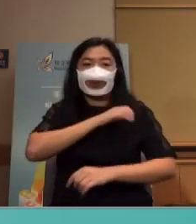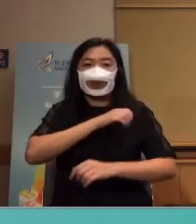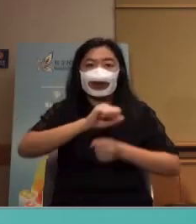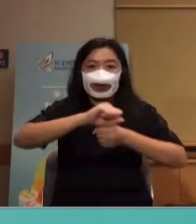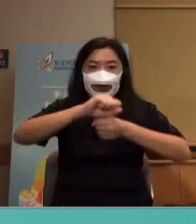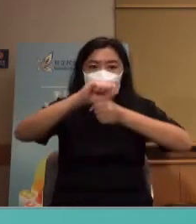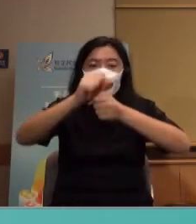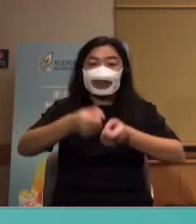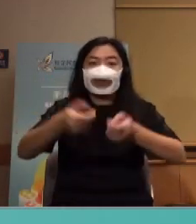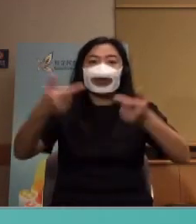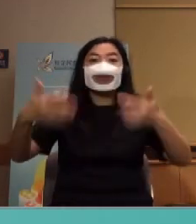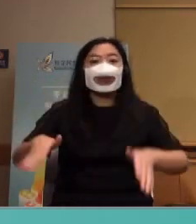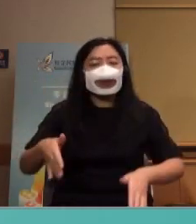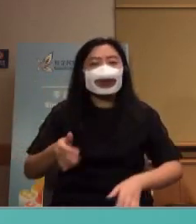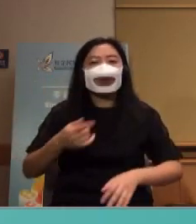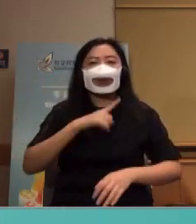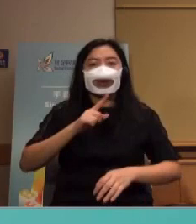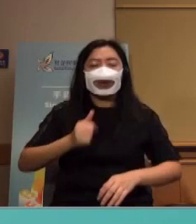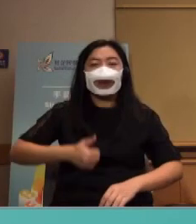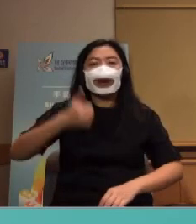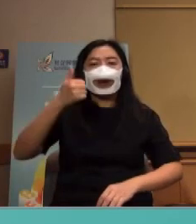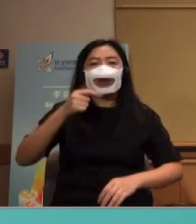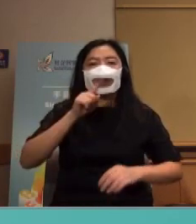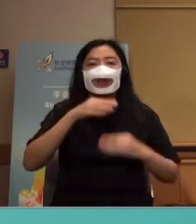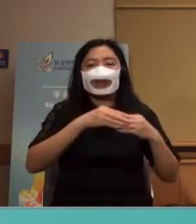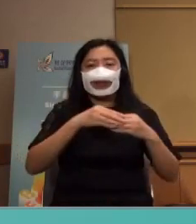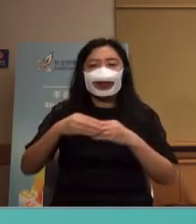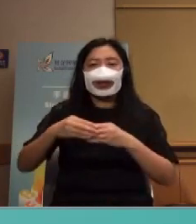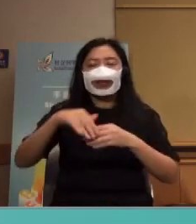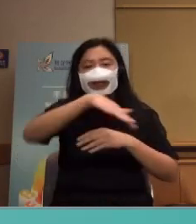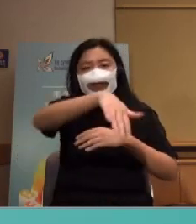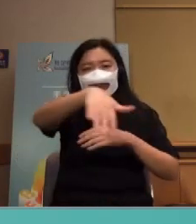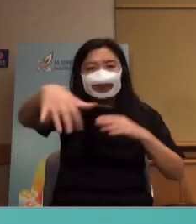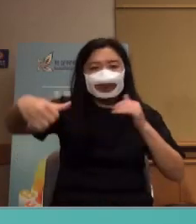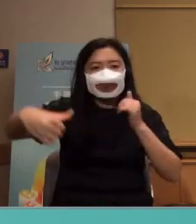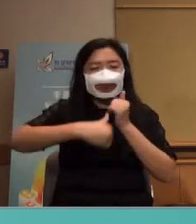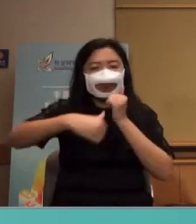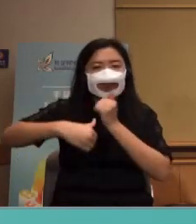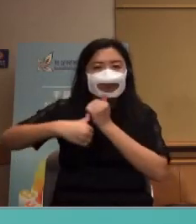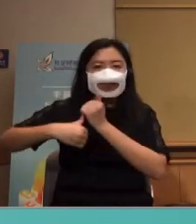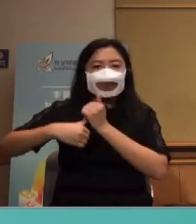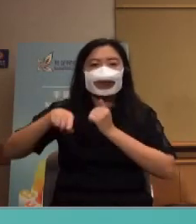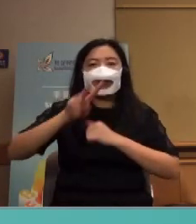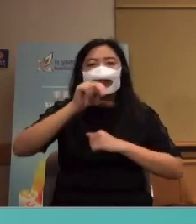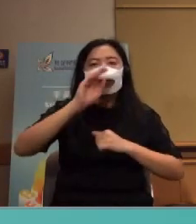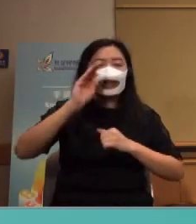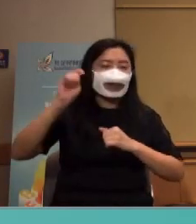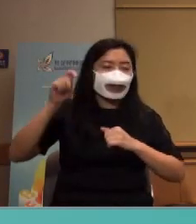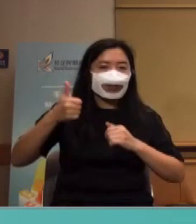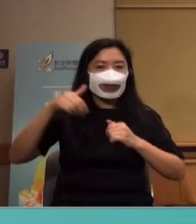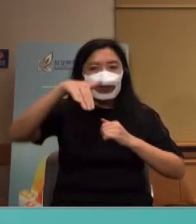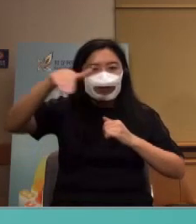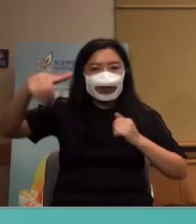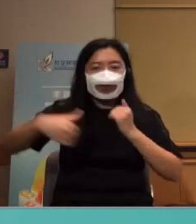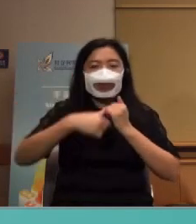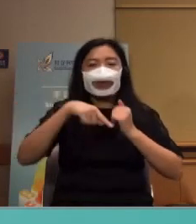to bring more people to our center to experience our experience through the NFT project. This is the upside, and then we should go forward.